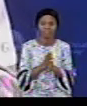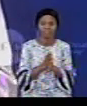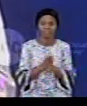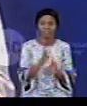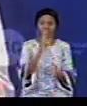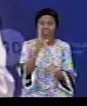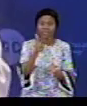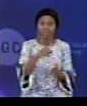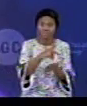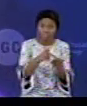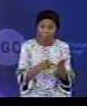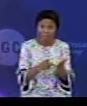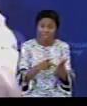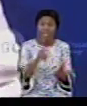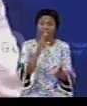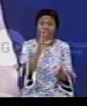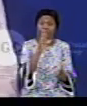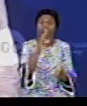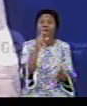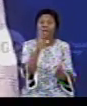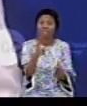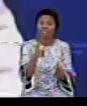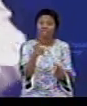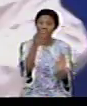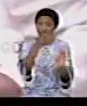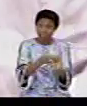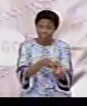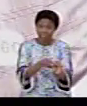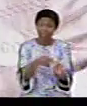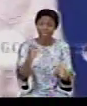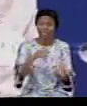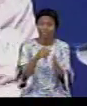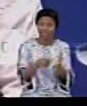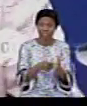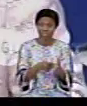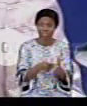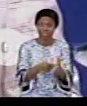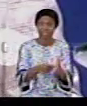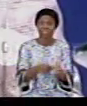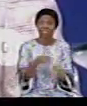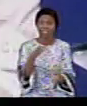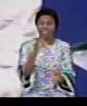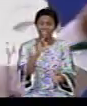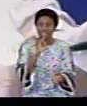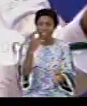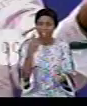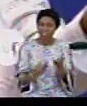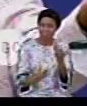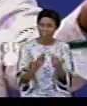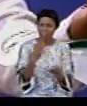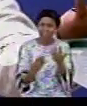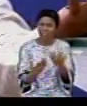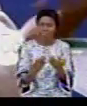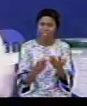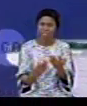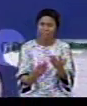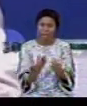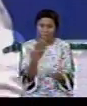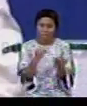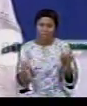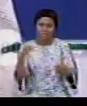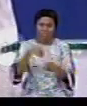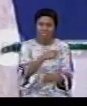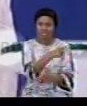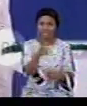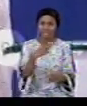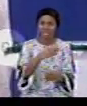of this? Are you keen into this? Is the fire burning inside you that now God is